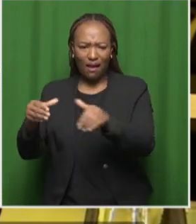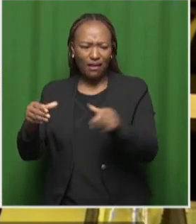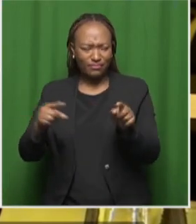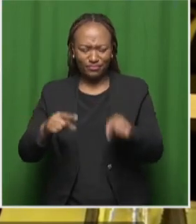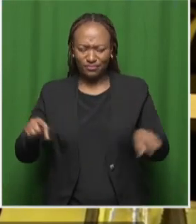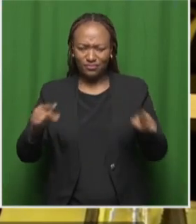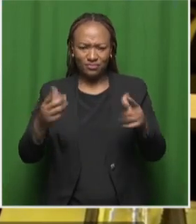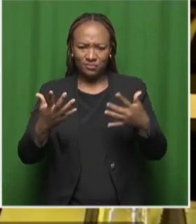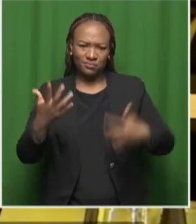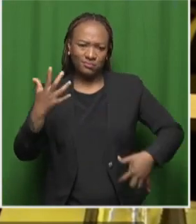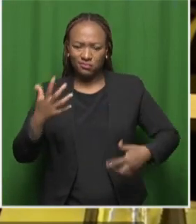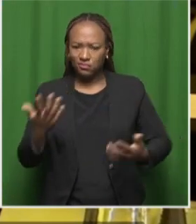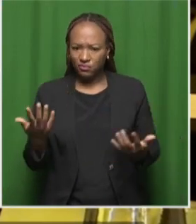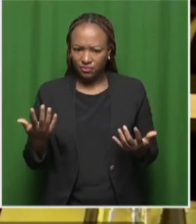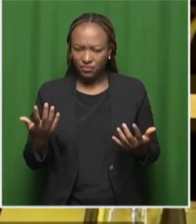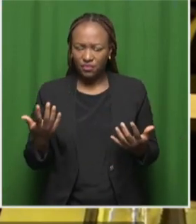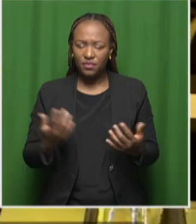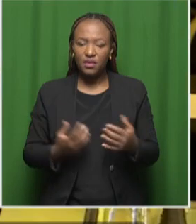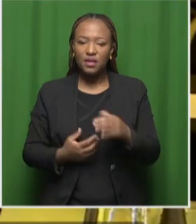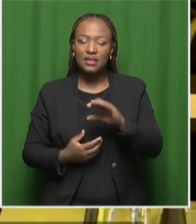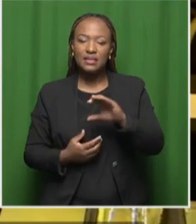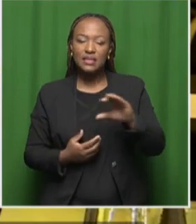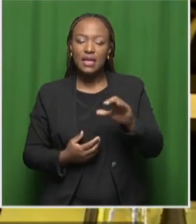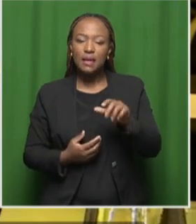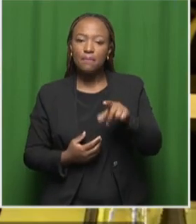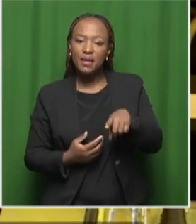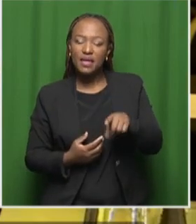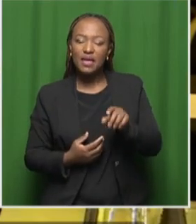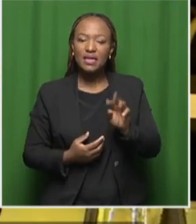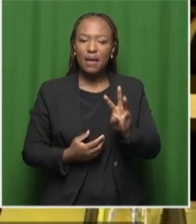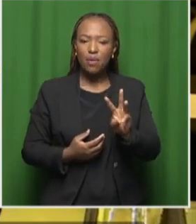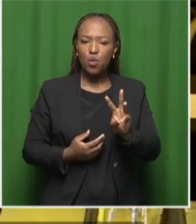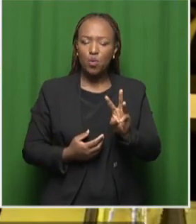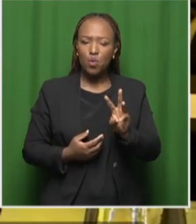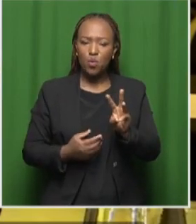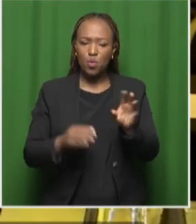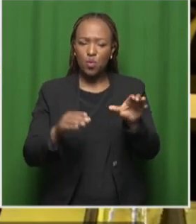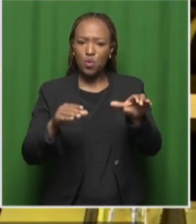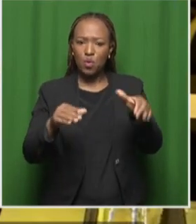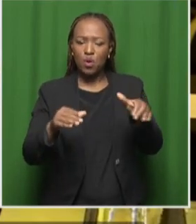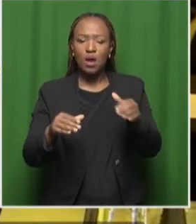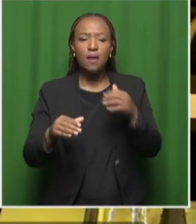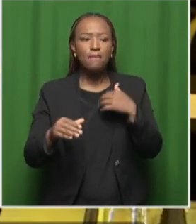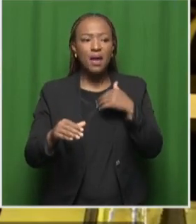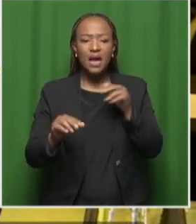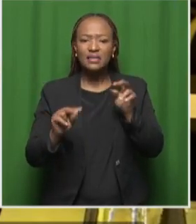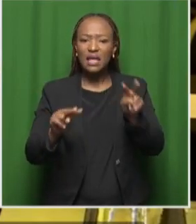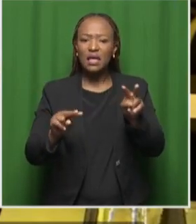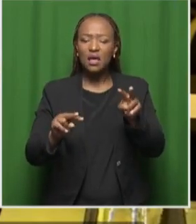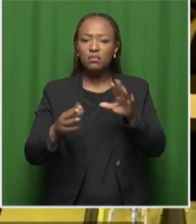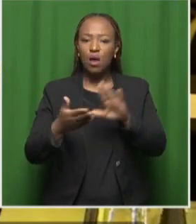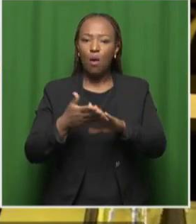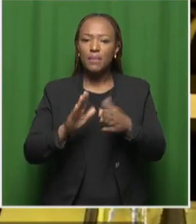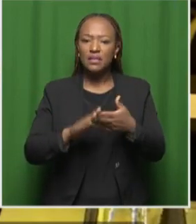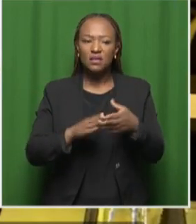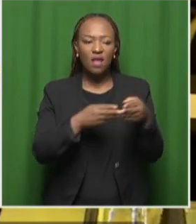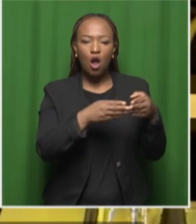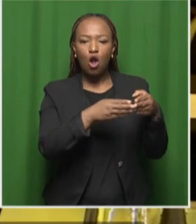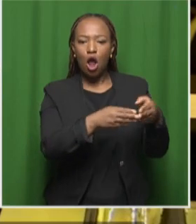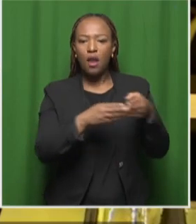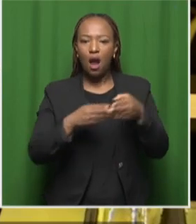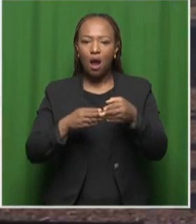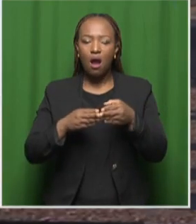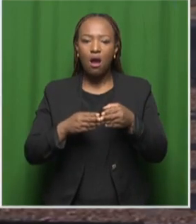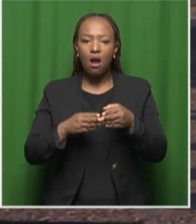it comes to the CPWs, Provincial Commissioner, I see them in communities standing at corners